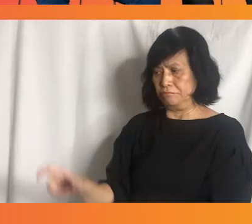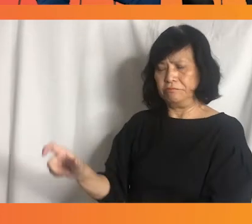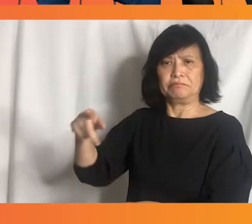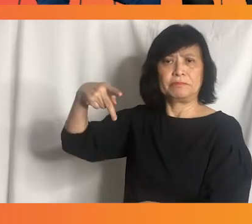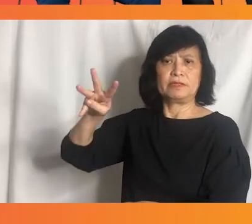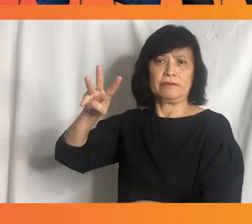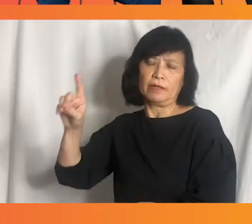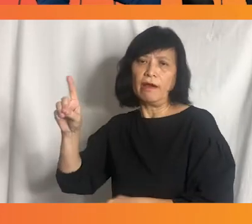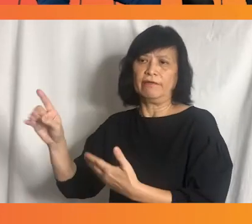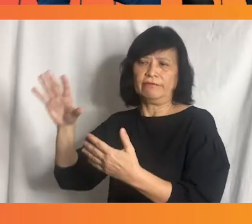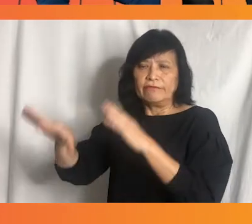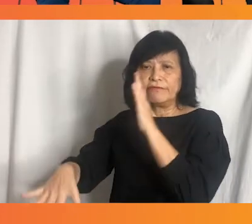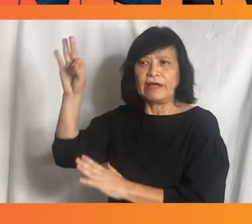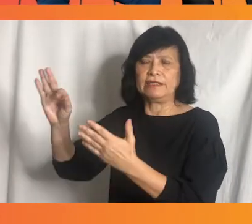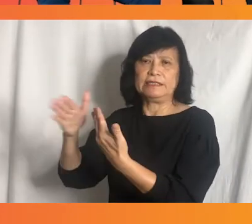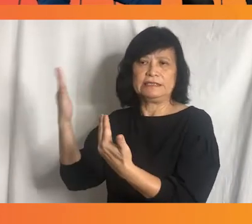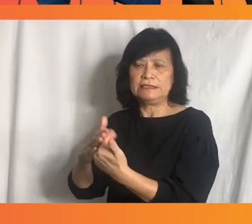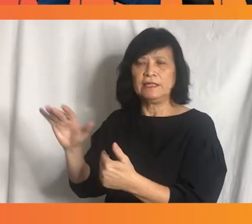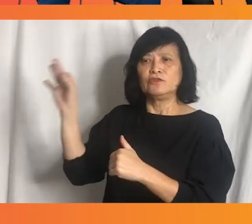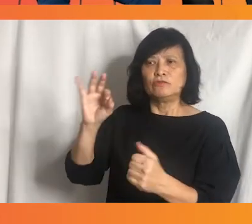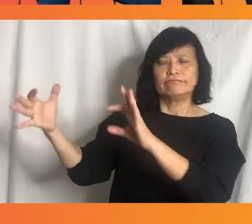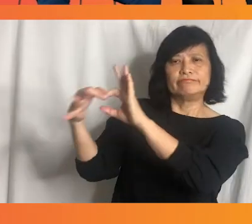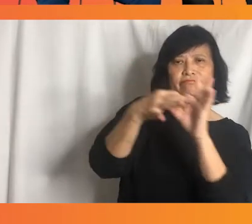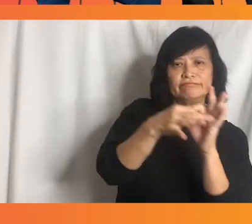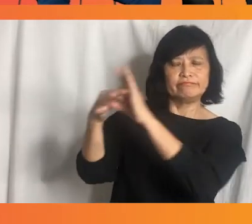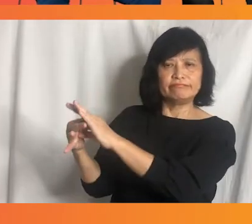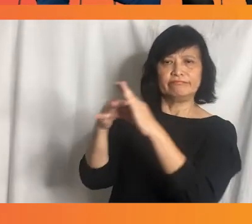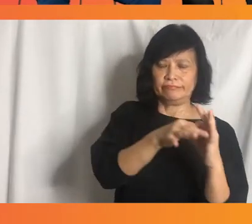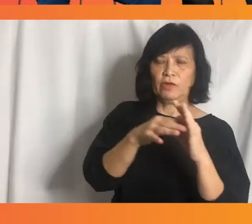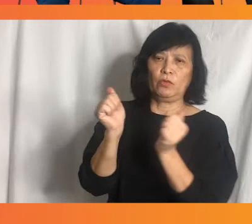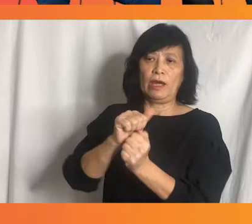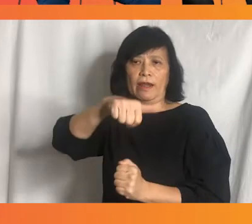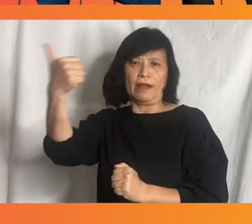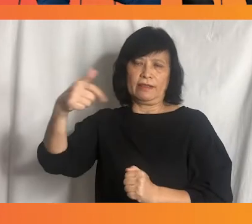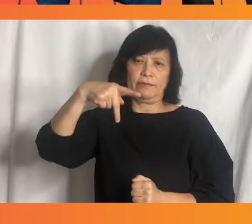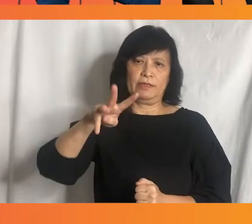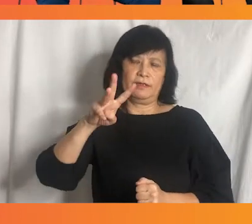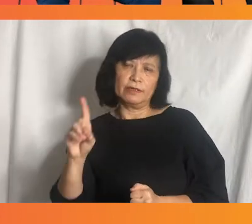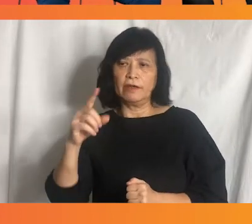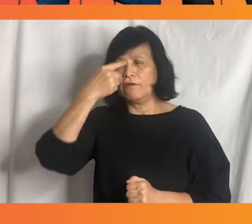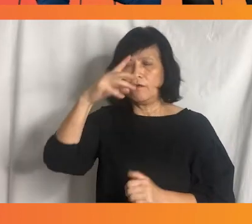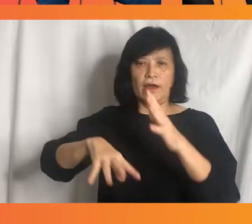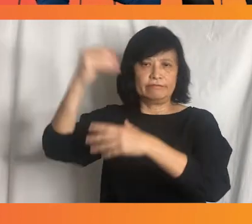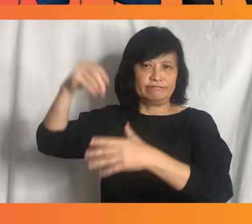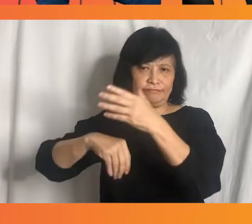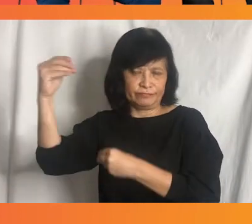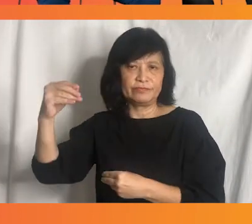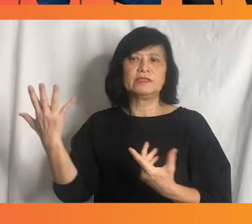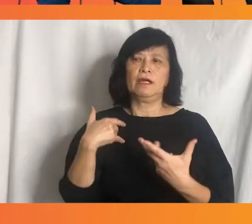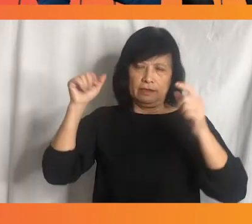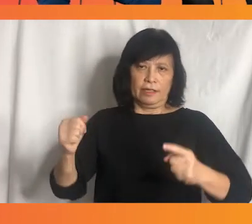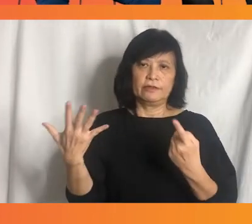often find it easier to relate to another person with disability. Community outings to active SG gyms that are